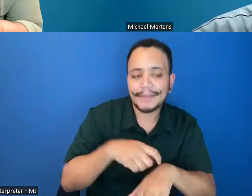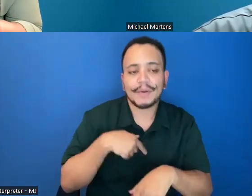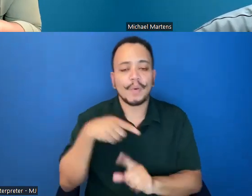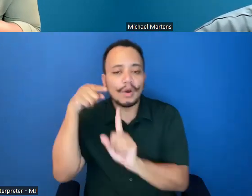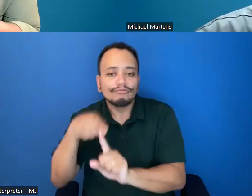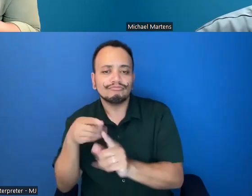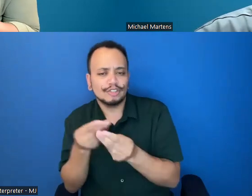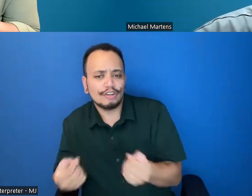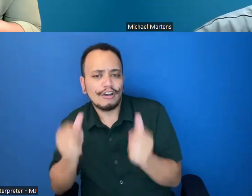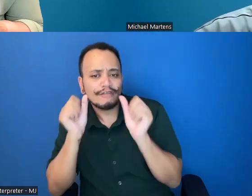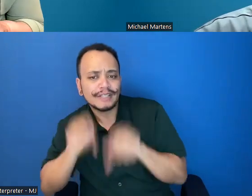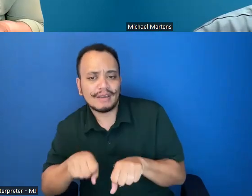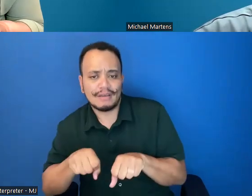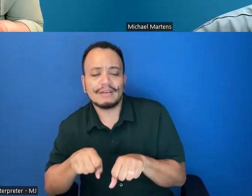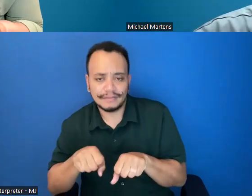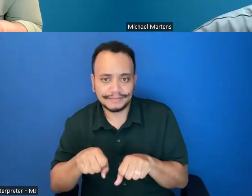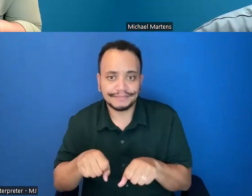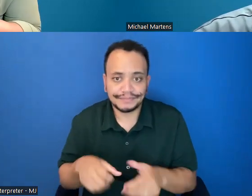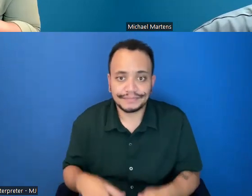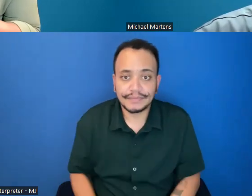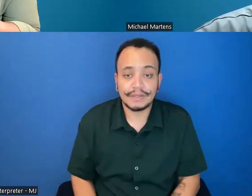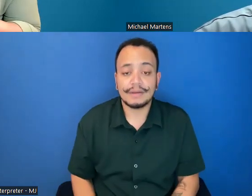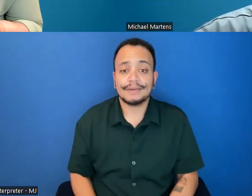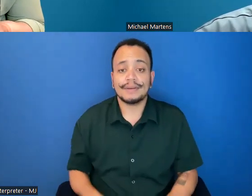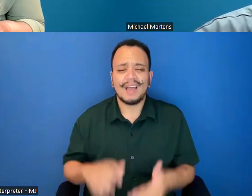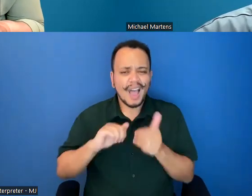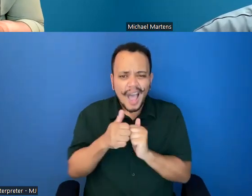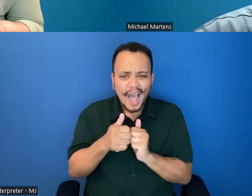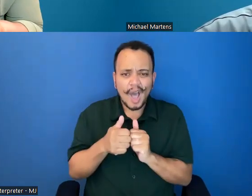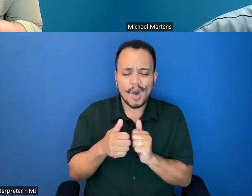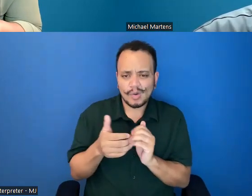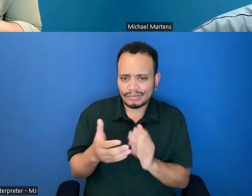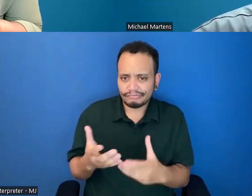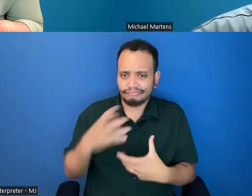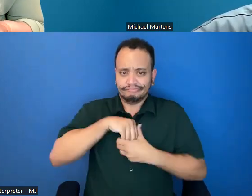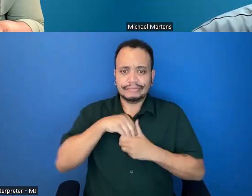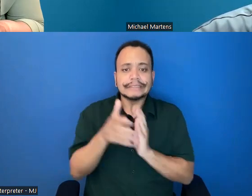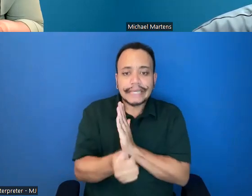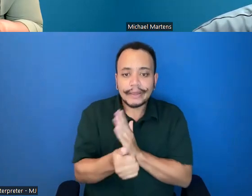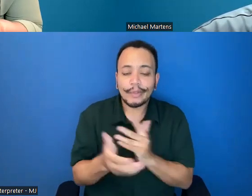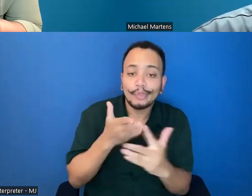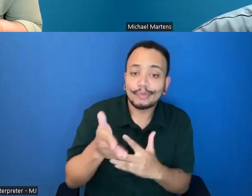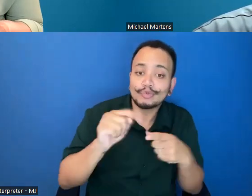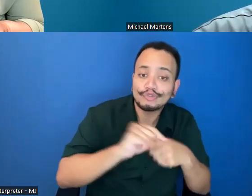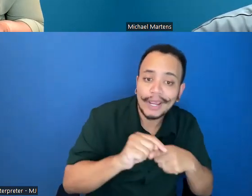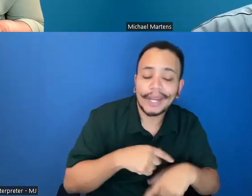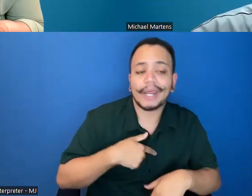problem effectively, often acquired through training, education, and/or